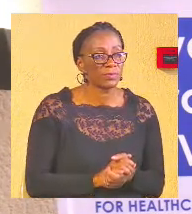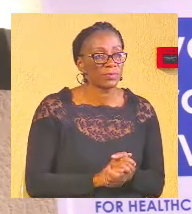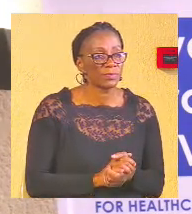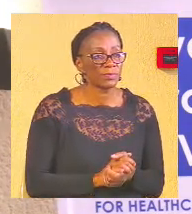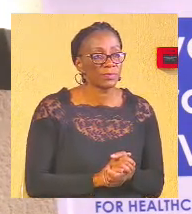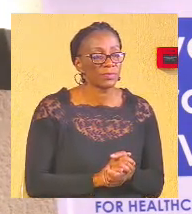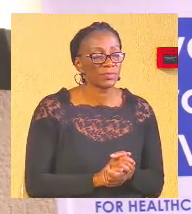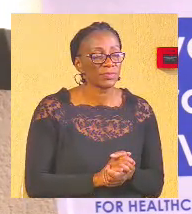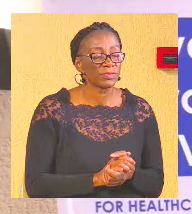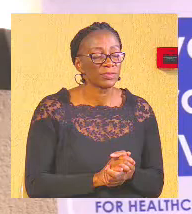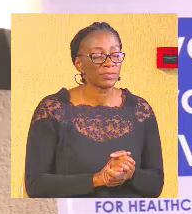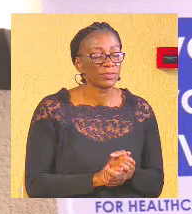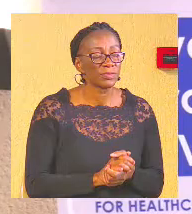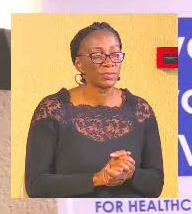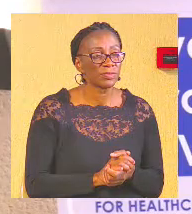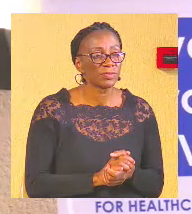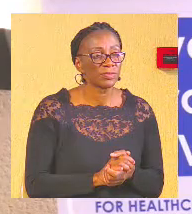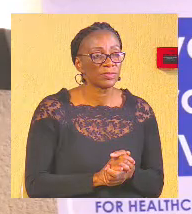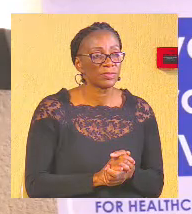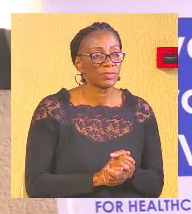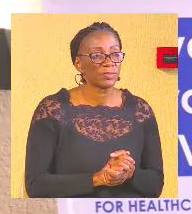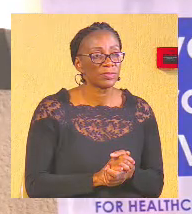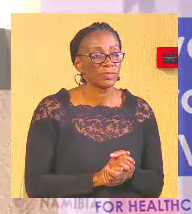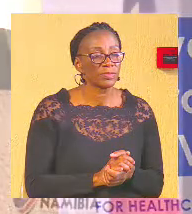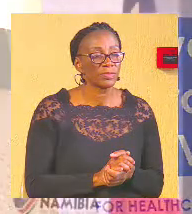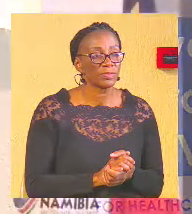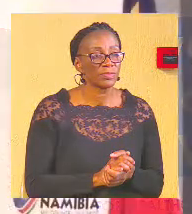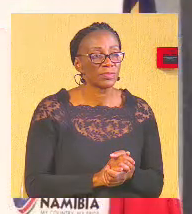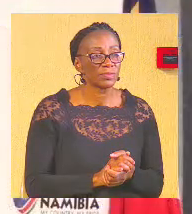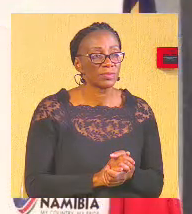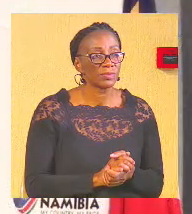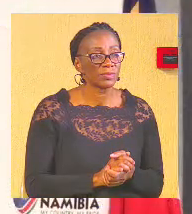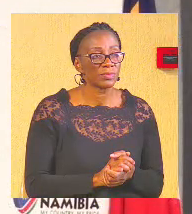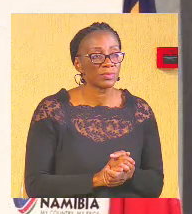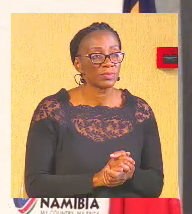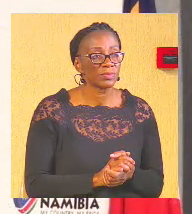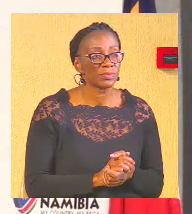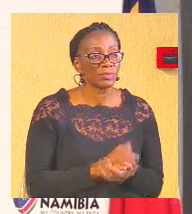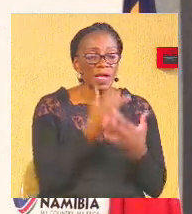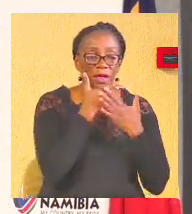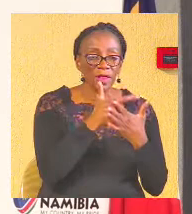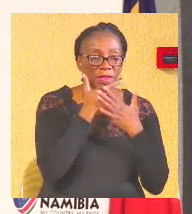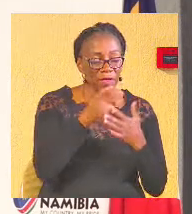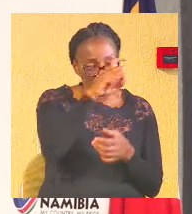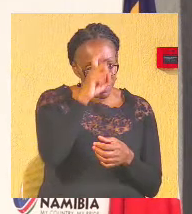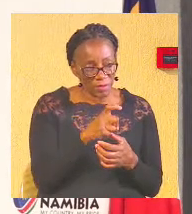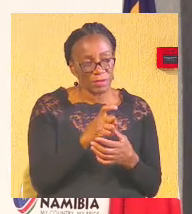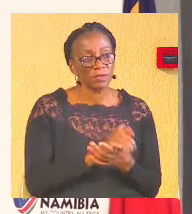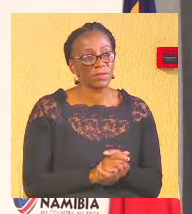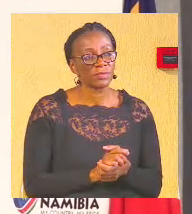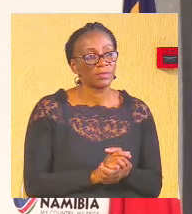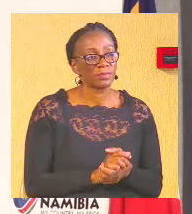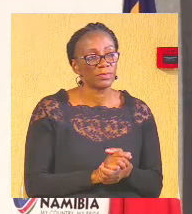I believe? Yes, we are just giving you two questions. I believe that was the second one. Yes. All